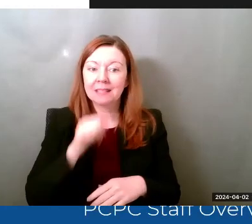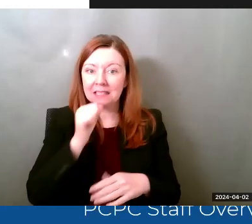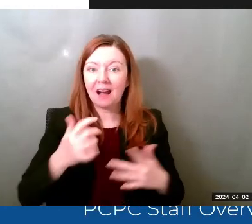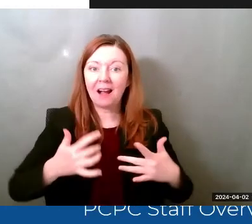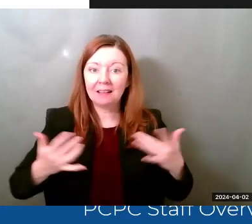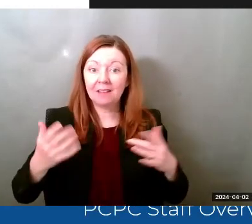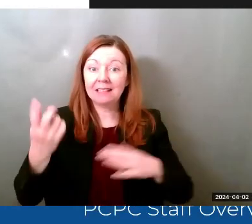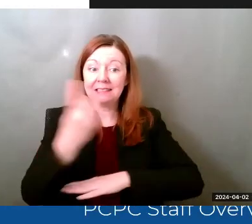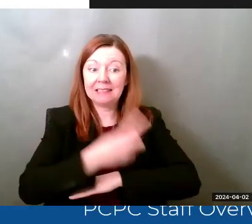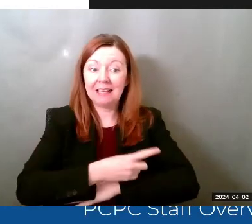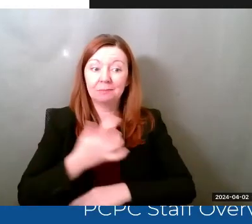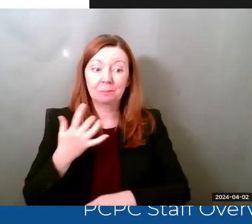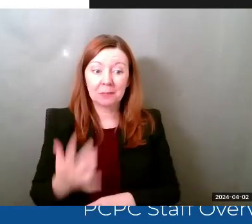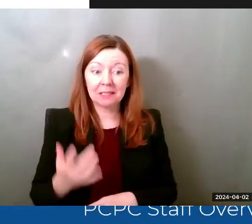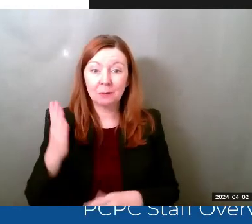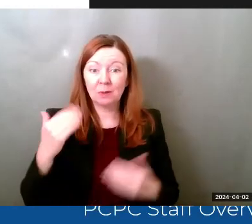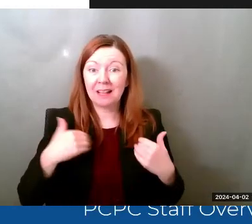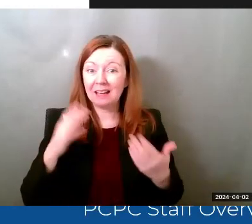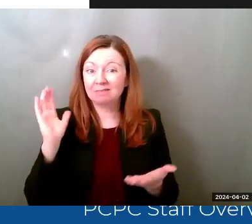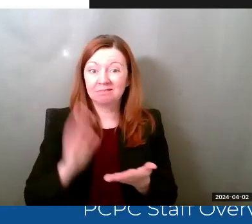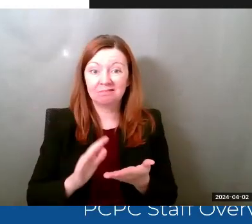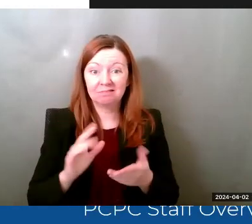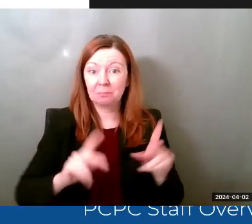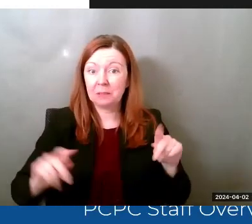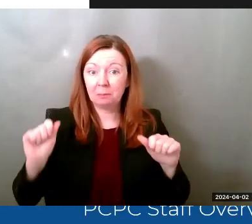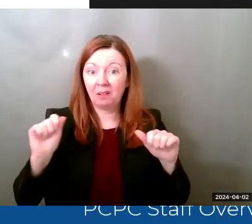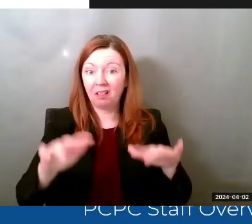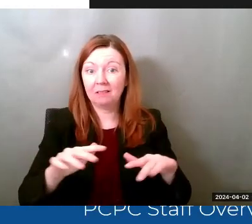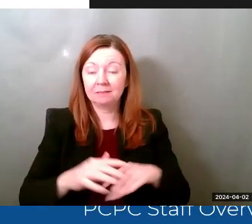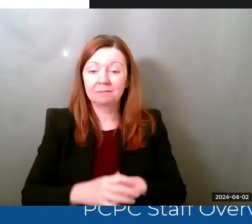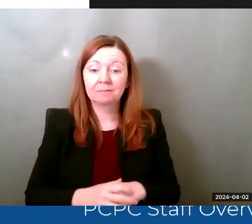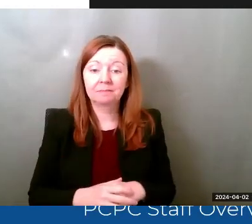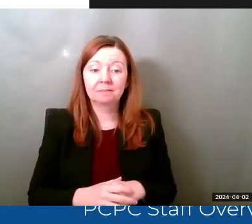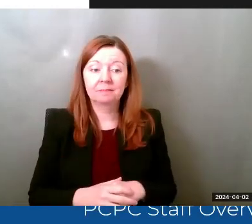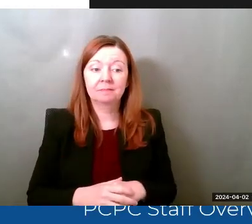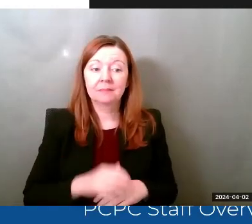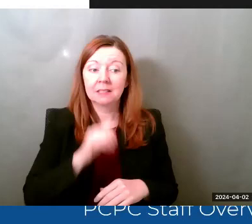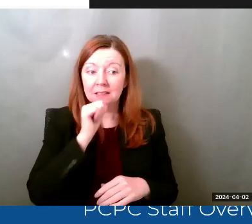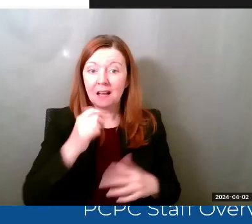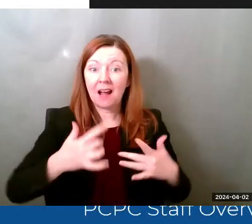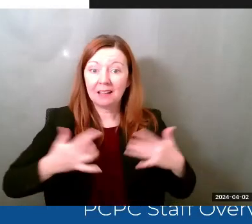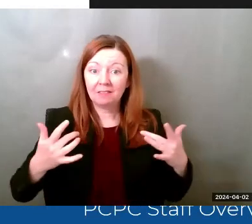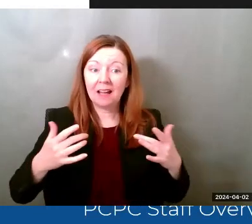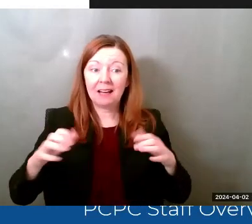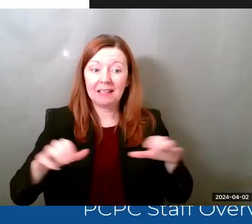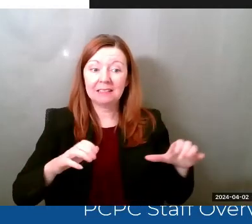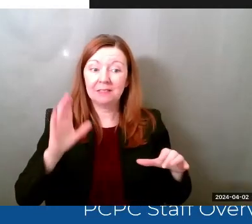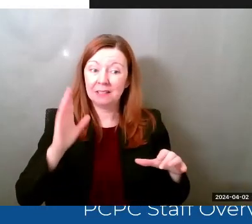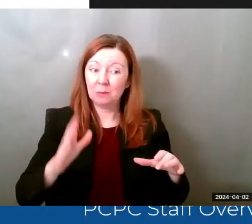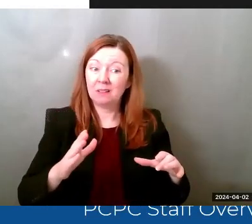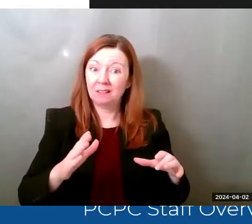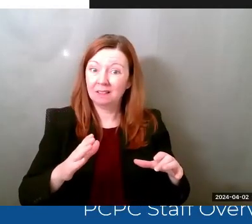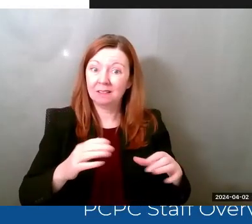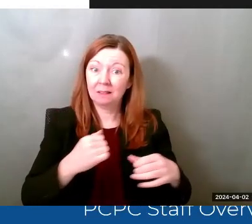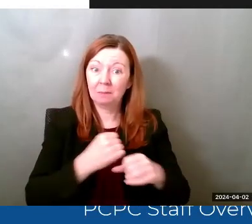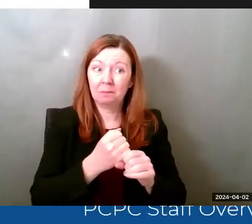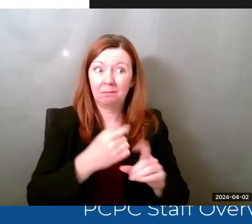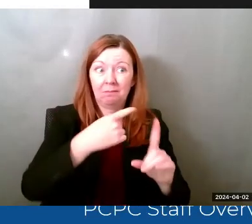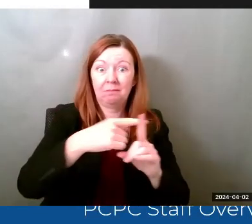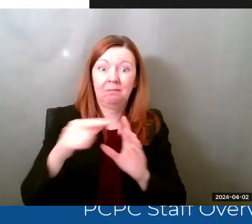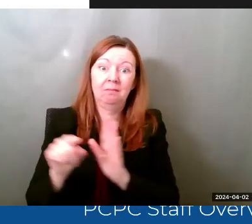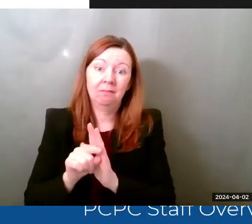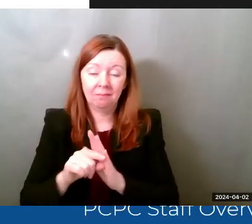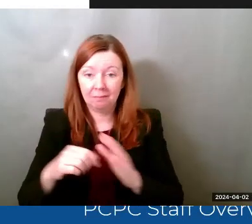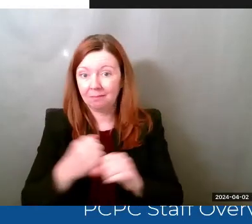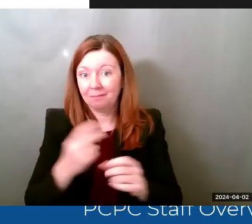Non-event days are likely to have few patrons. Non-event activity will make or break a project of this